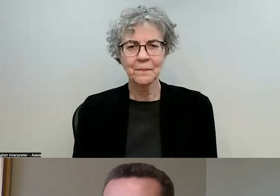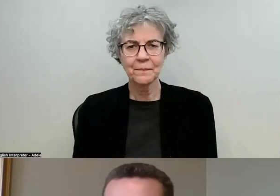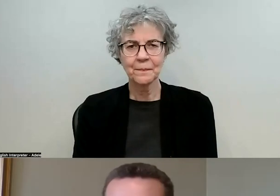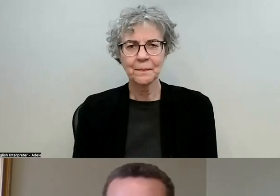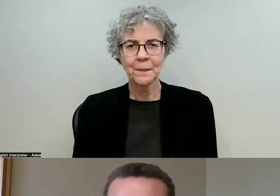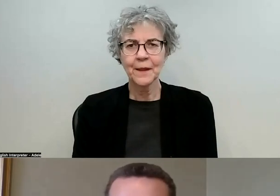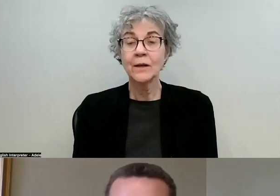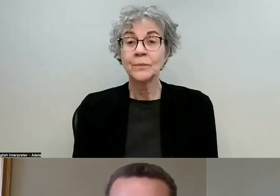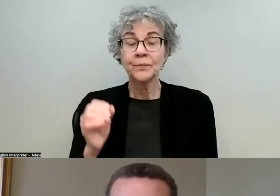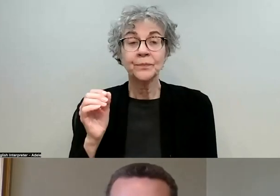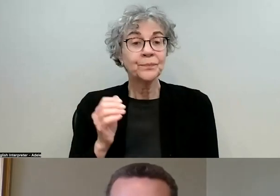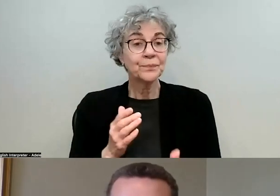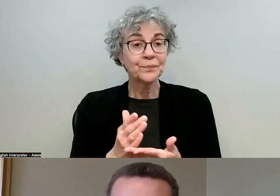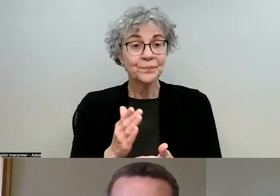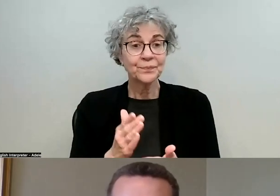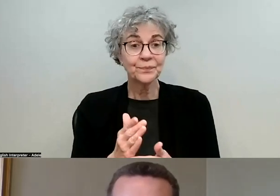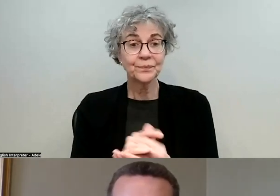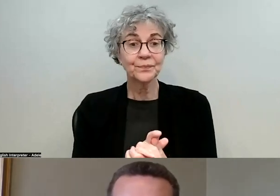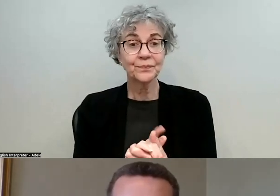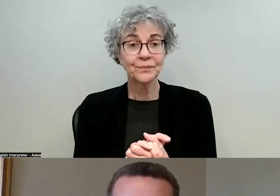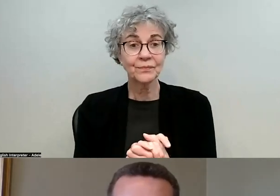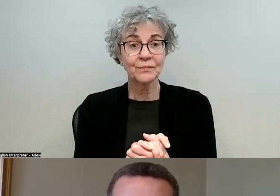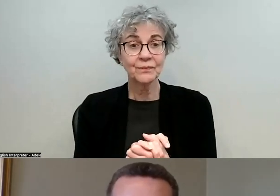Okay, so